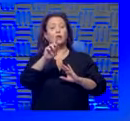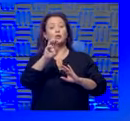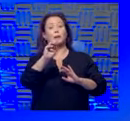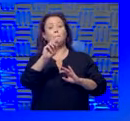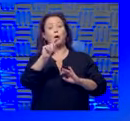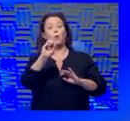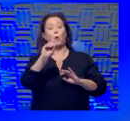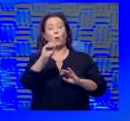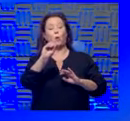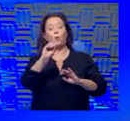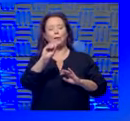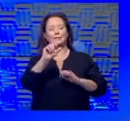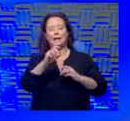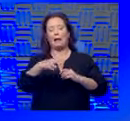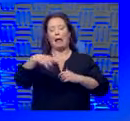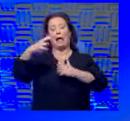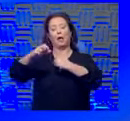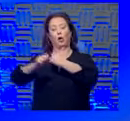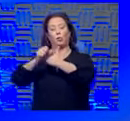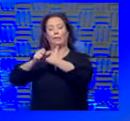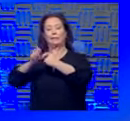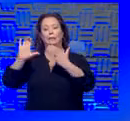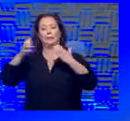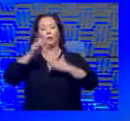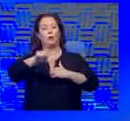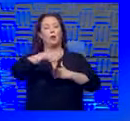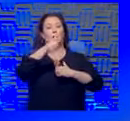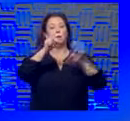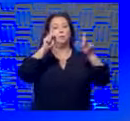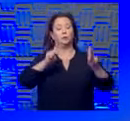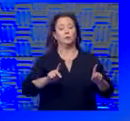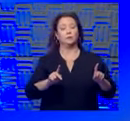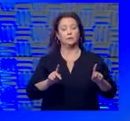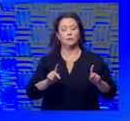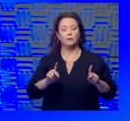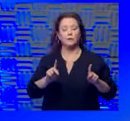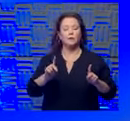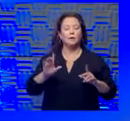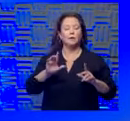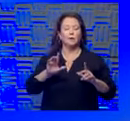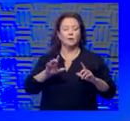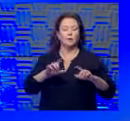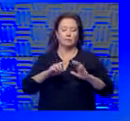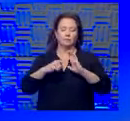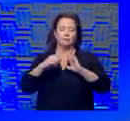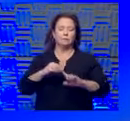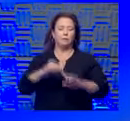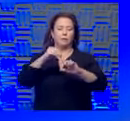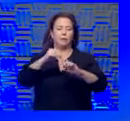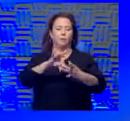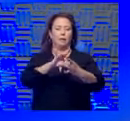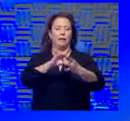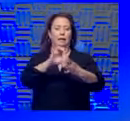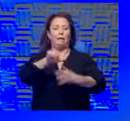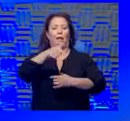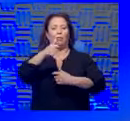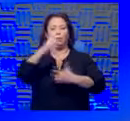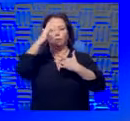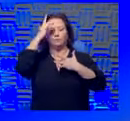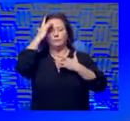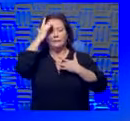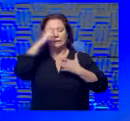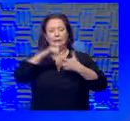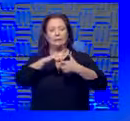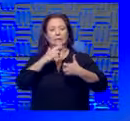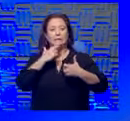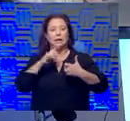other greater risk than someone who doesn't, especially compared to those other comorbidities or diseases I talked about, especially diabetes, heart disease,